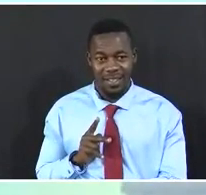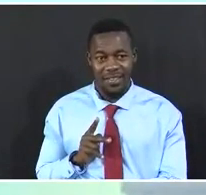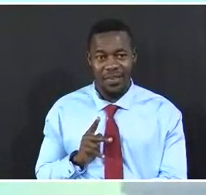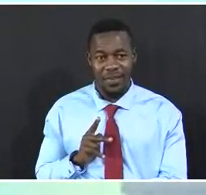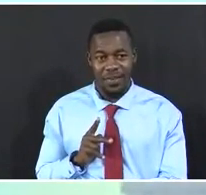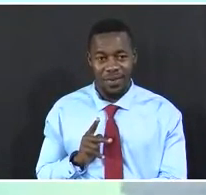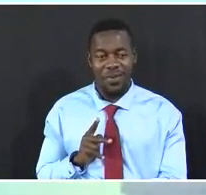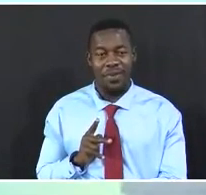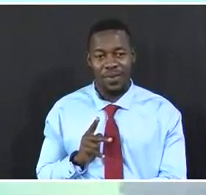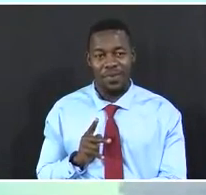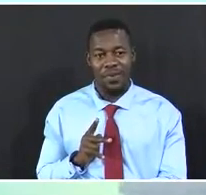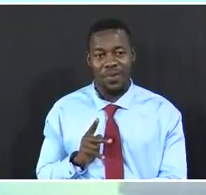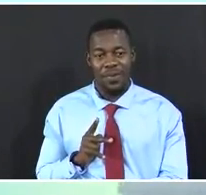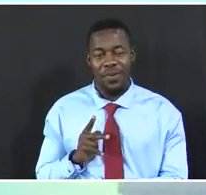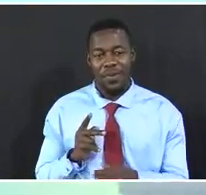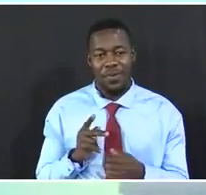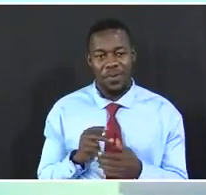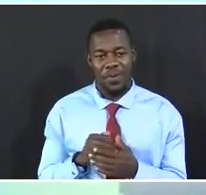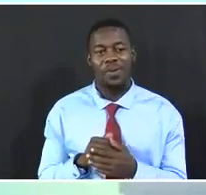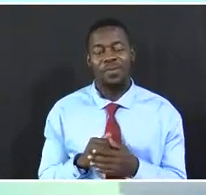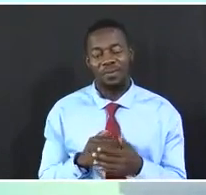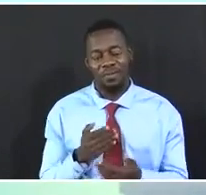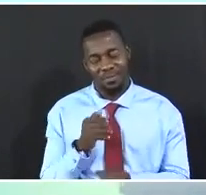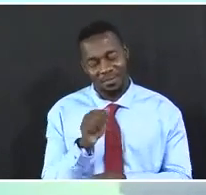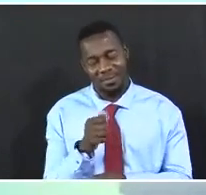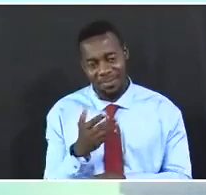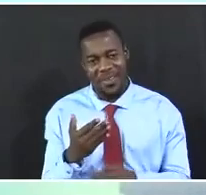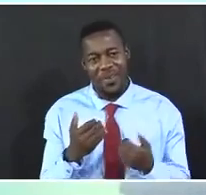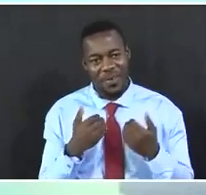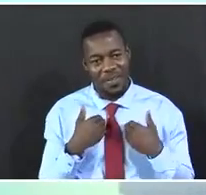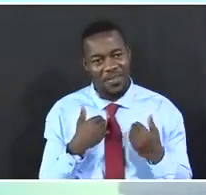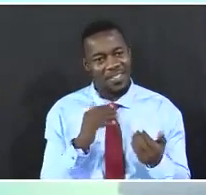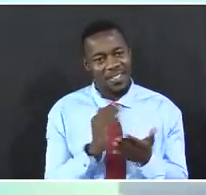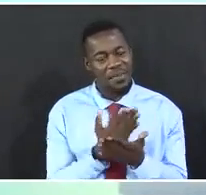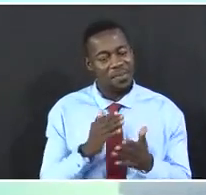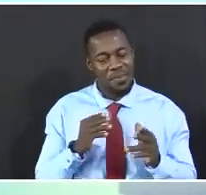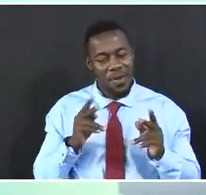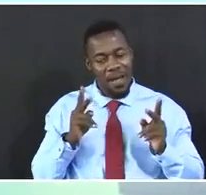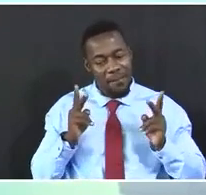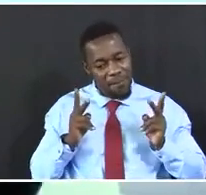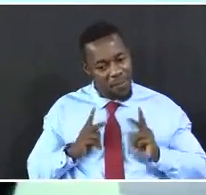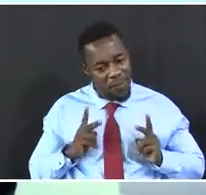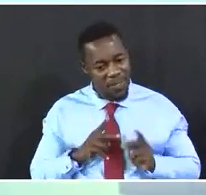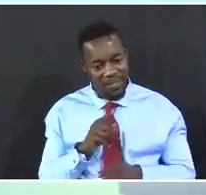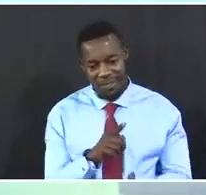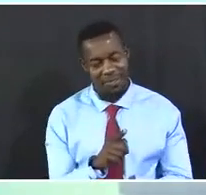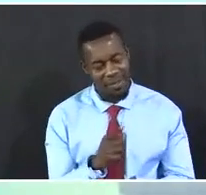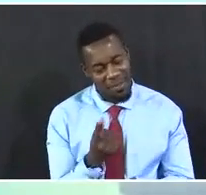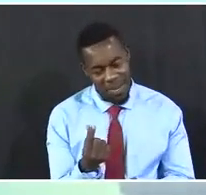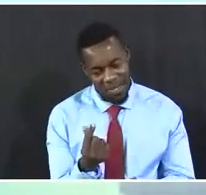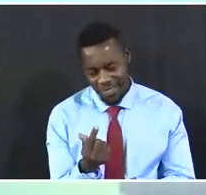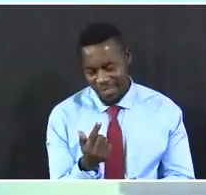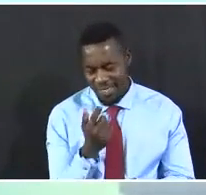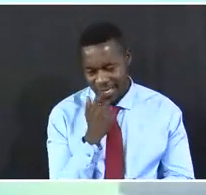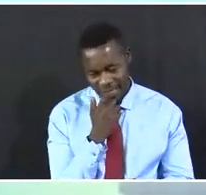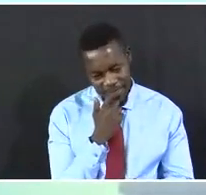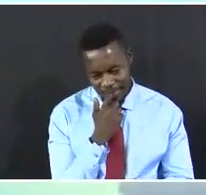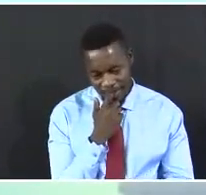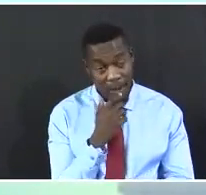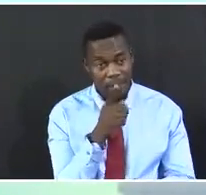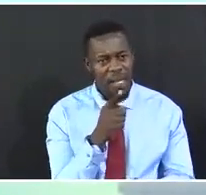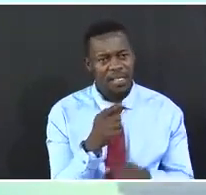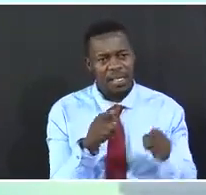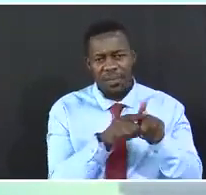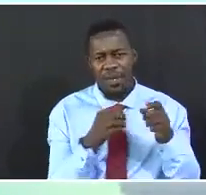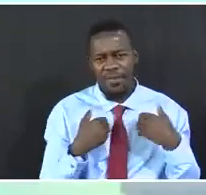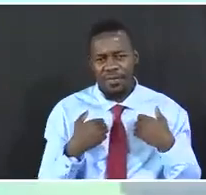know. Somebody doesn't have it but is craving, is struggling to have it. You don't have it, but you are really struggling to